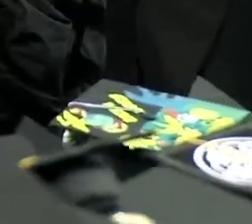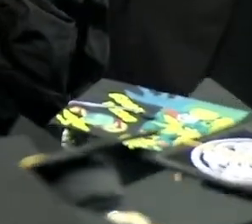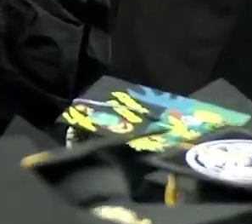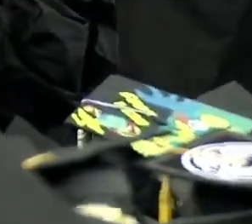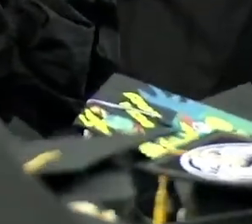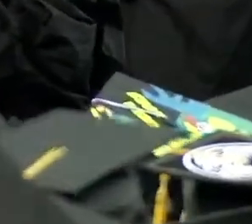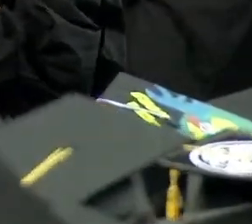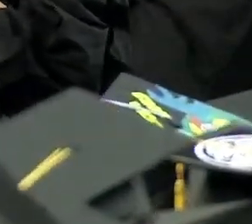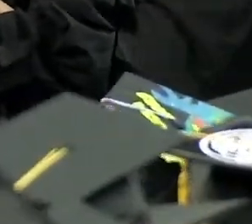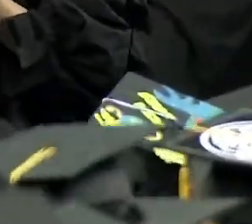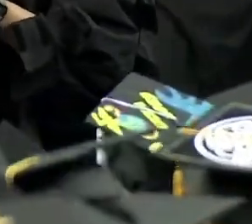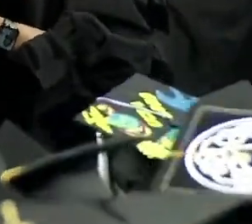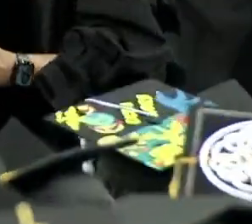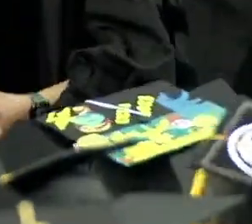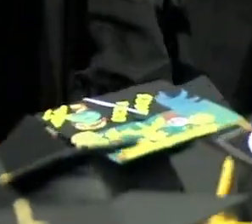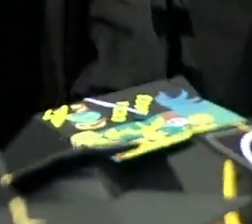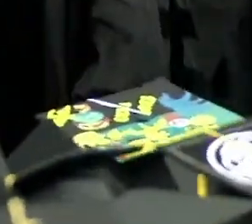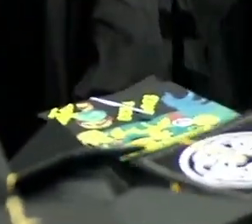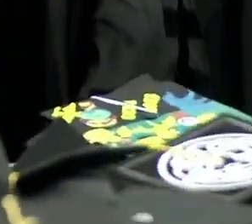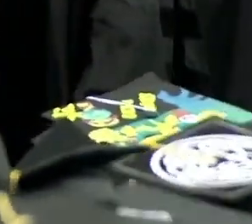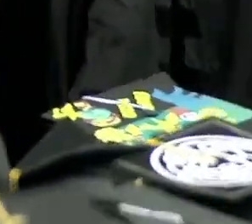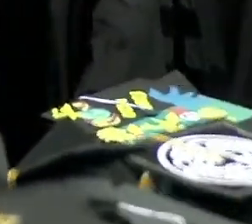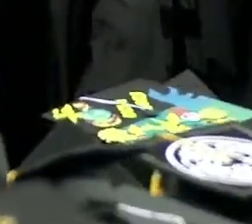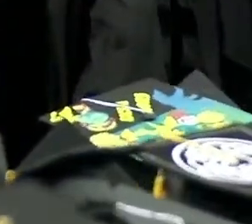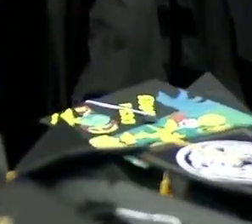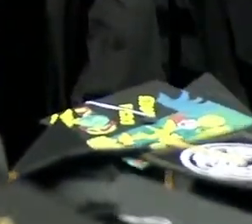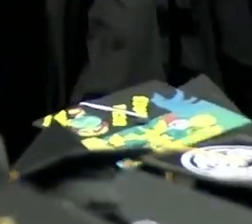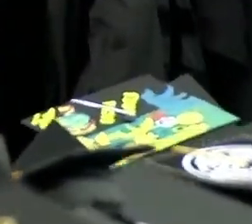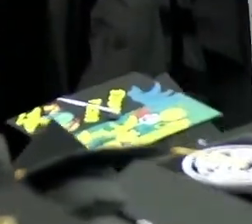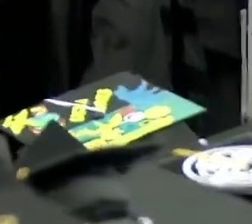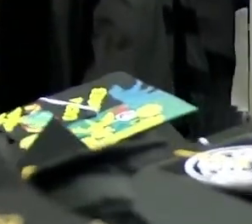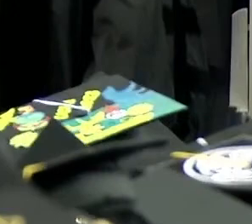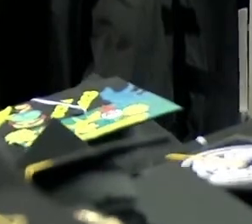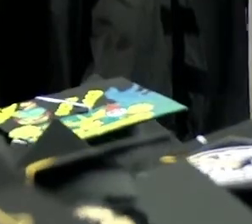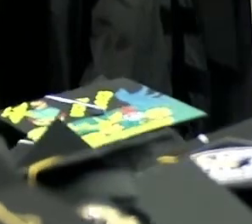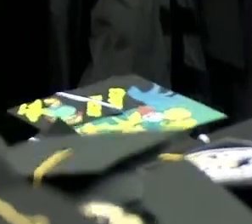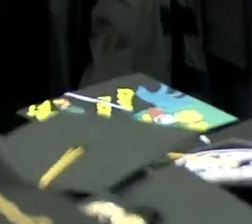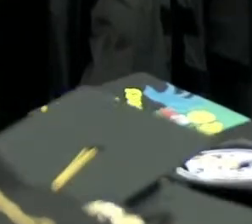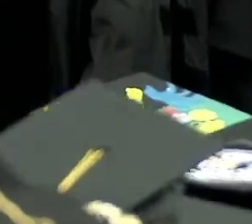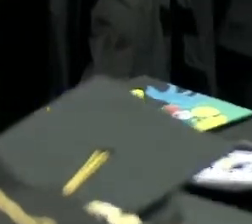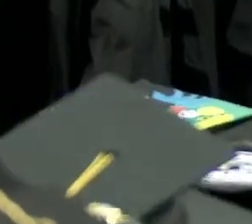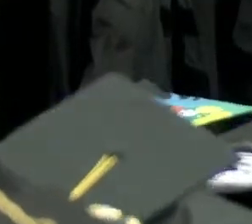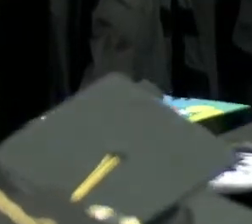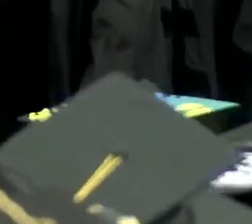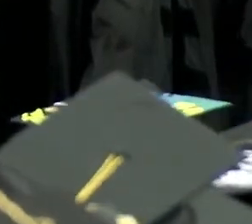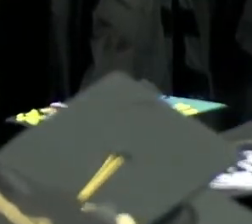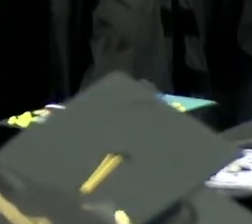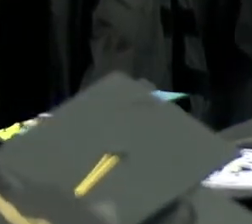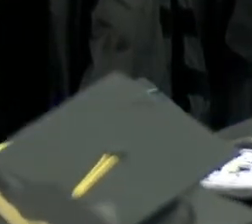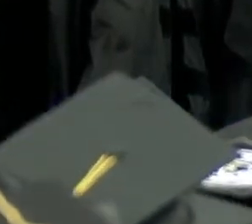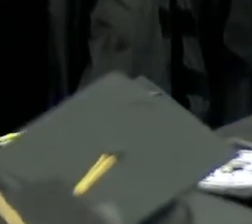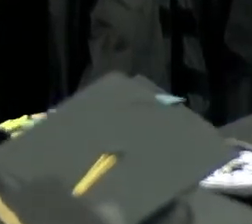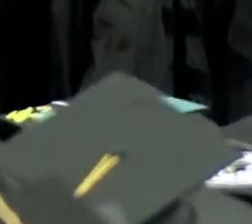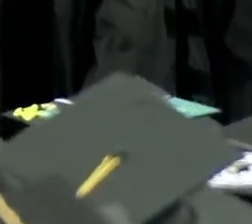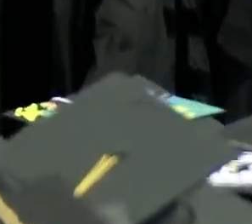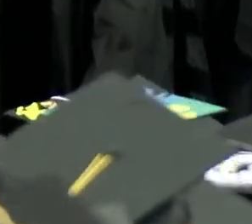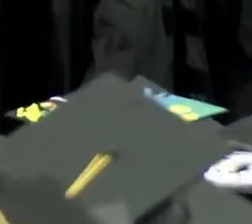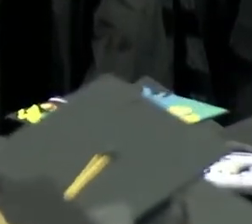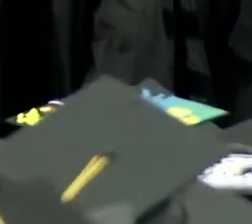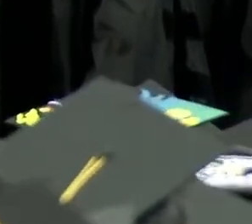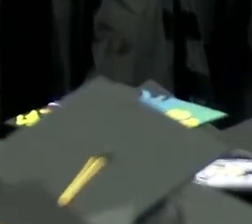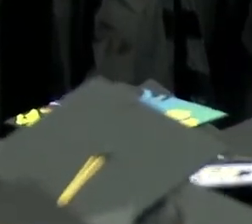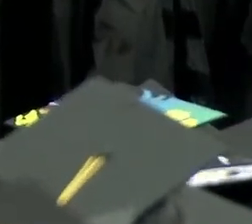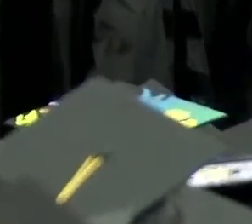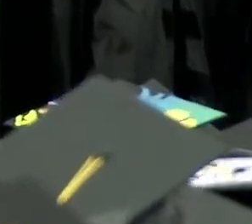Thank you, Mila, Madison, Kevin, and Leland. And to all of you, thank you very much for joining us tonight. Best wishes to the class of